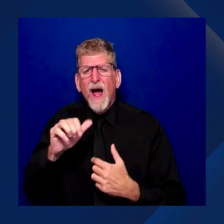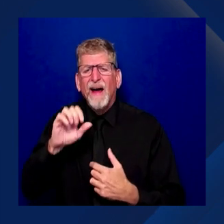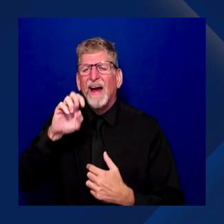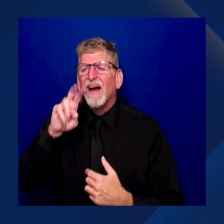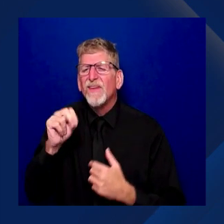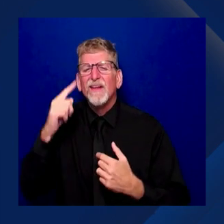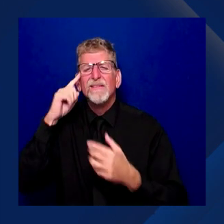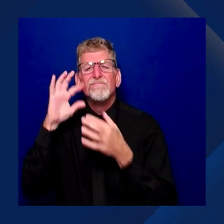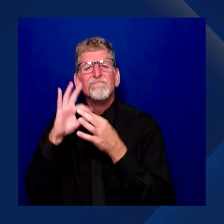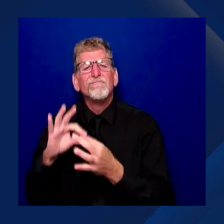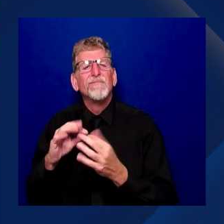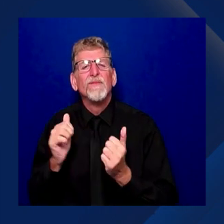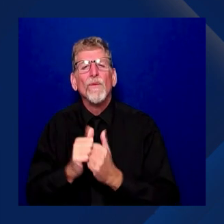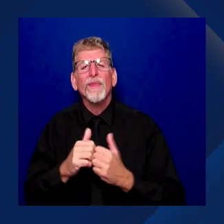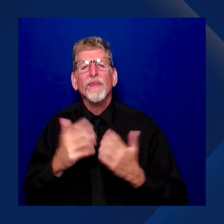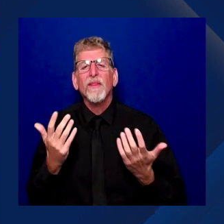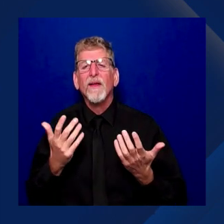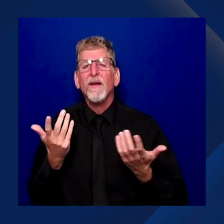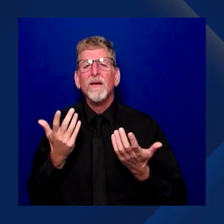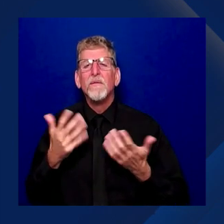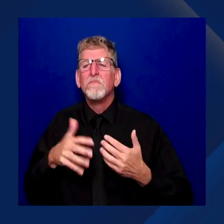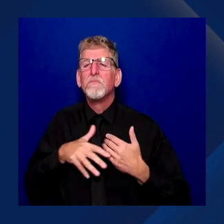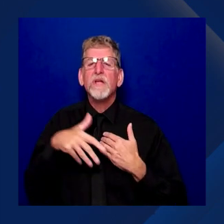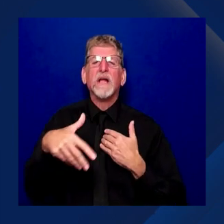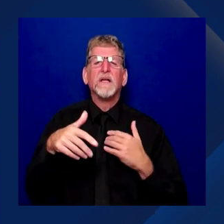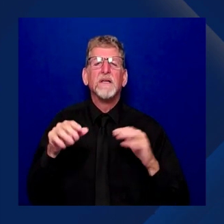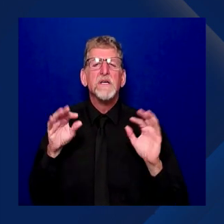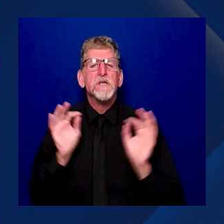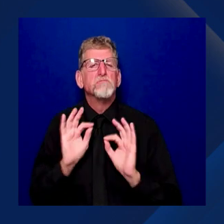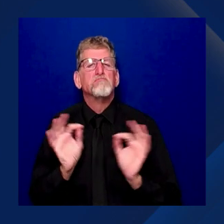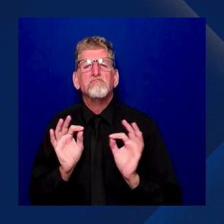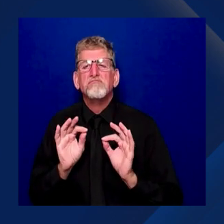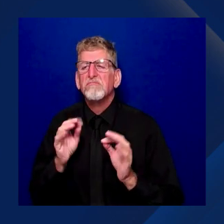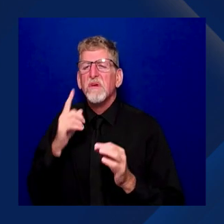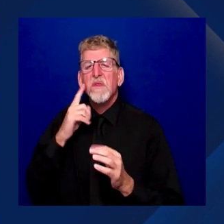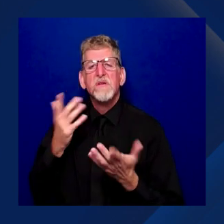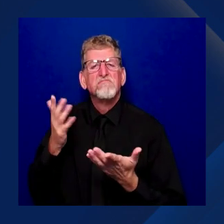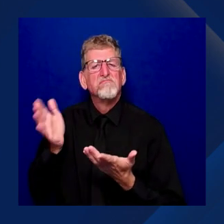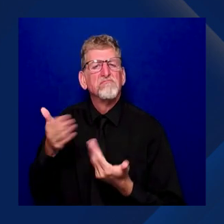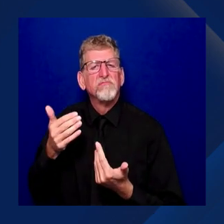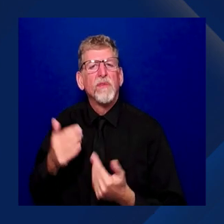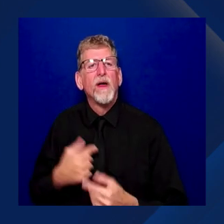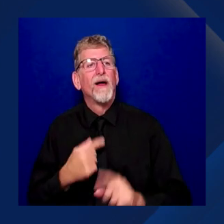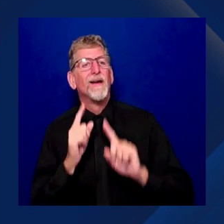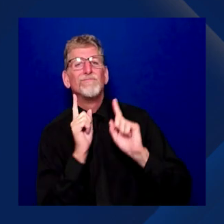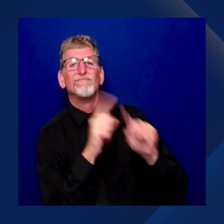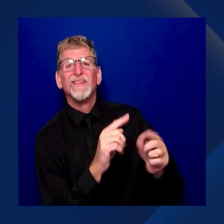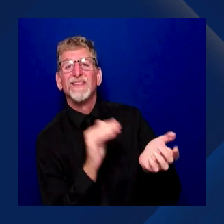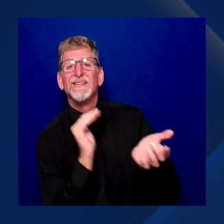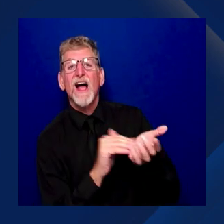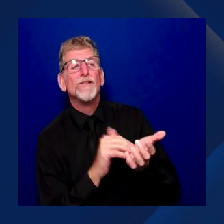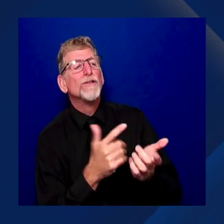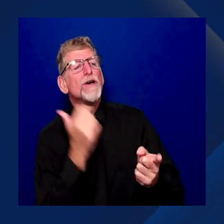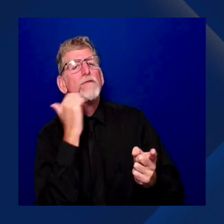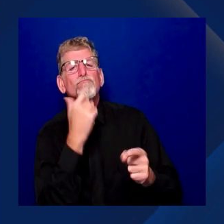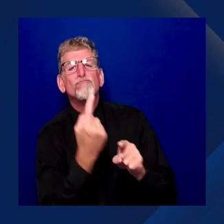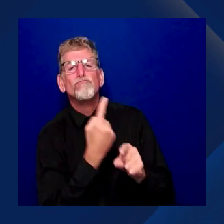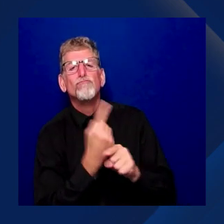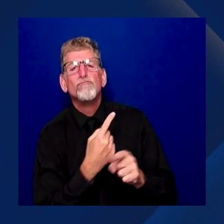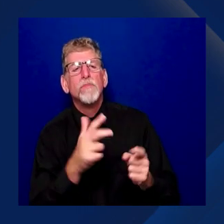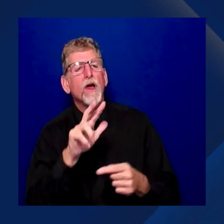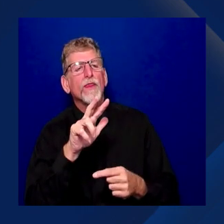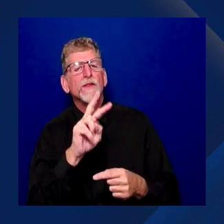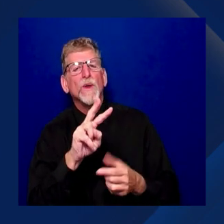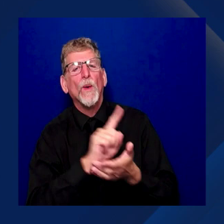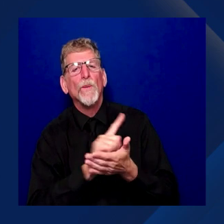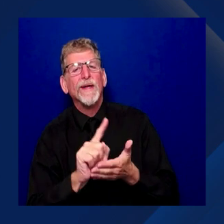Mm-hmm. And at 32 weeks, I went into the doctor for a routine appointment. And right away, there were some concerning things that were